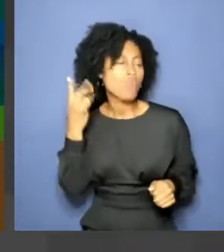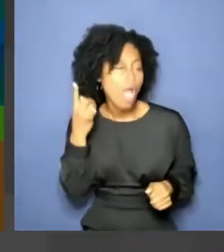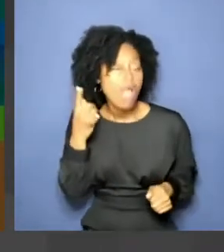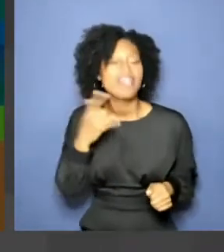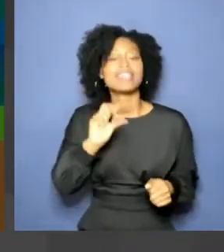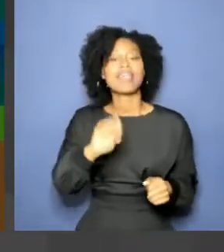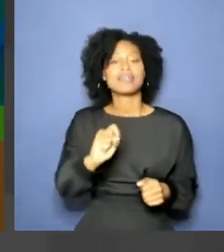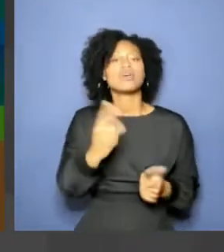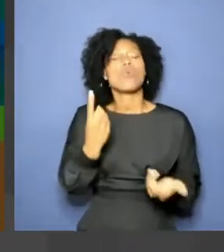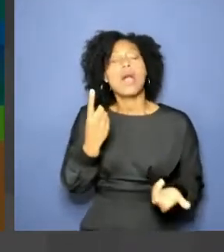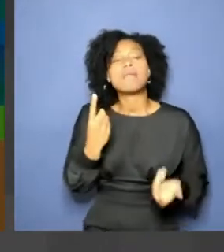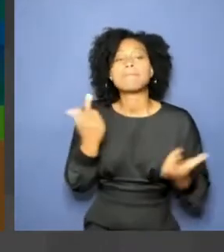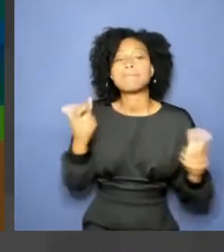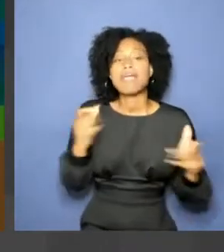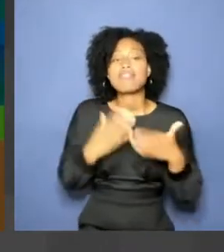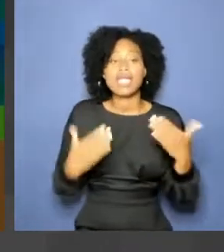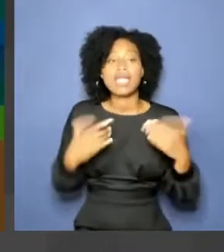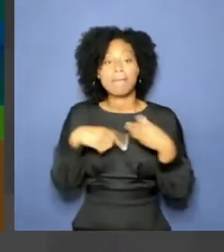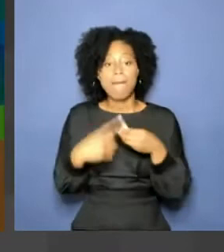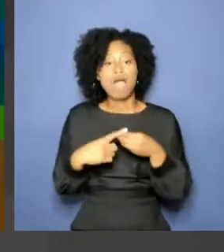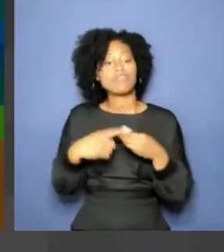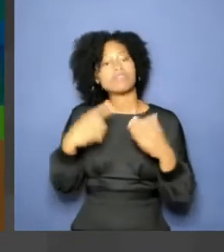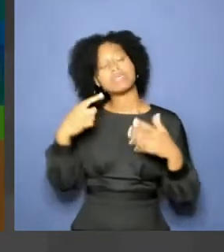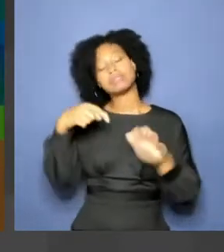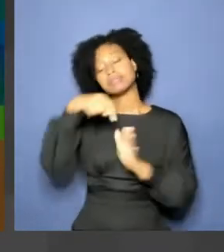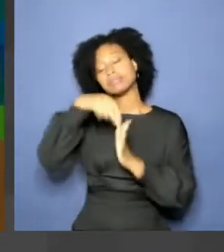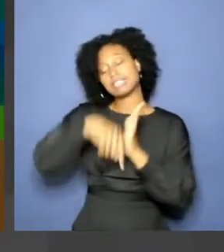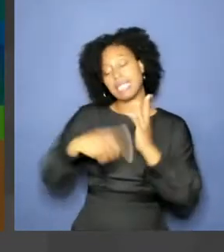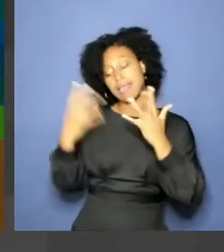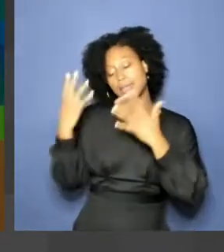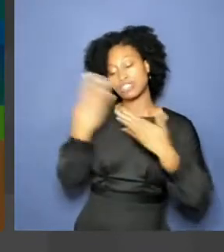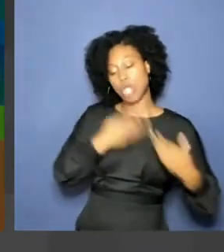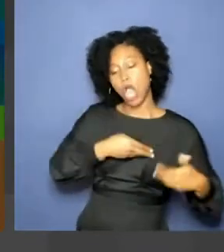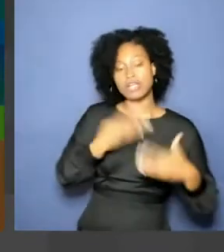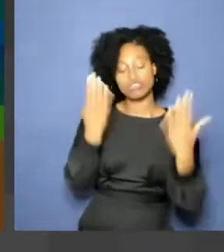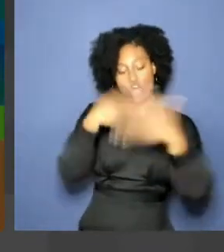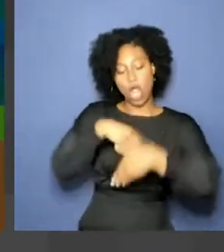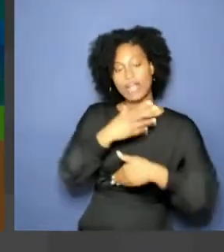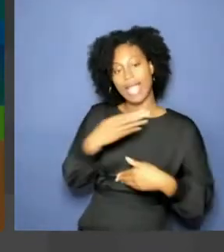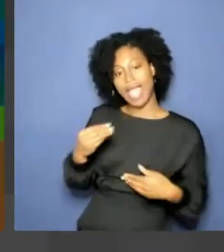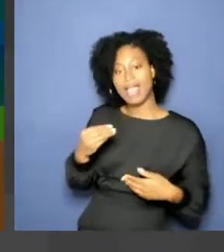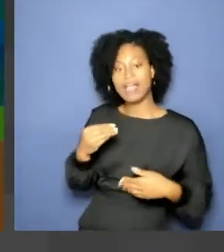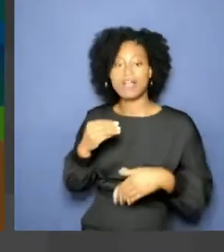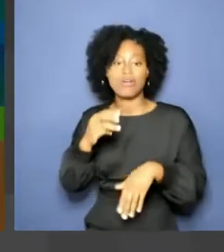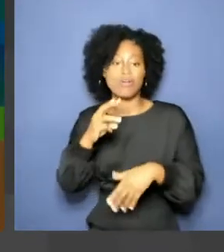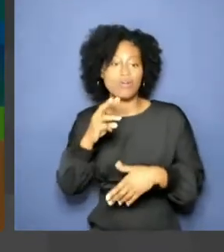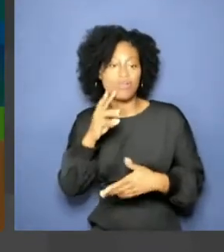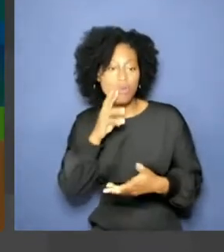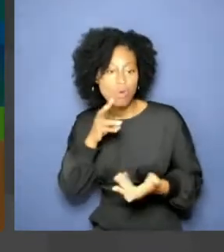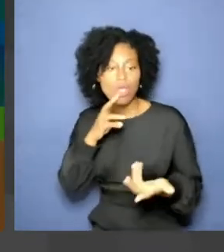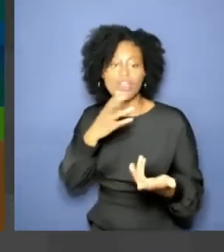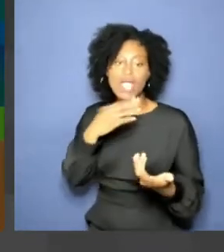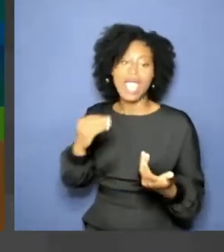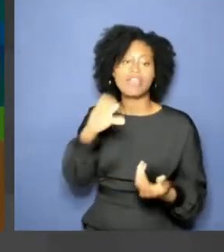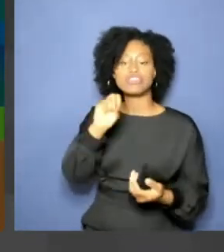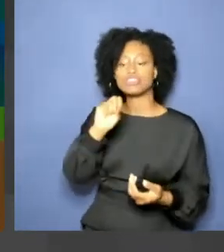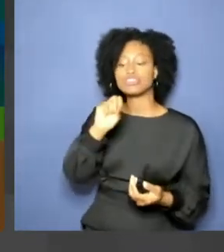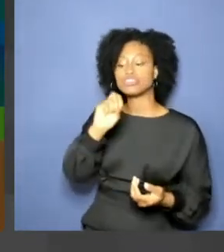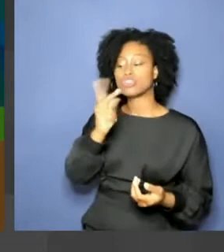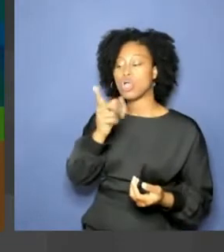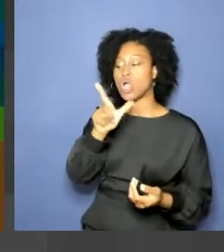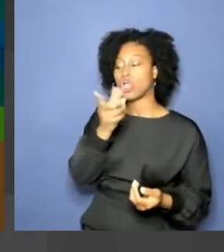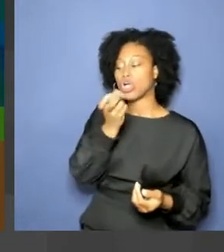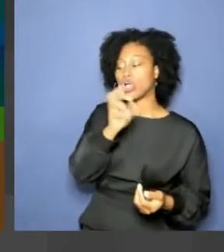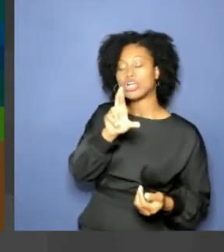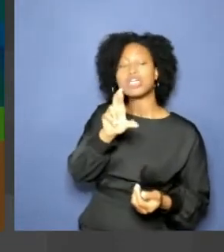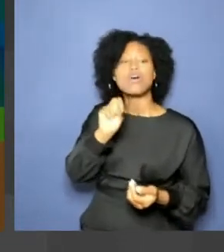biggest things about the Deep Dark and the Warden and the Skulk is that it's just expanded. It's gotten bigger, and we really wanted to make sure that we did this